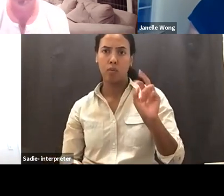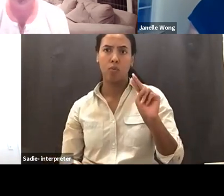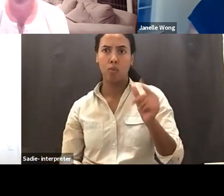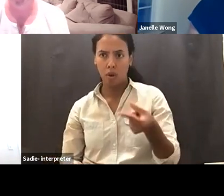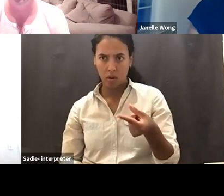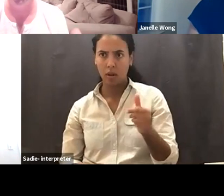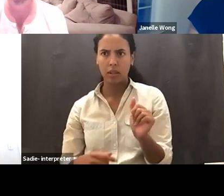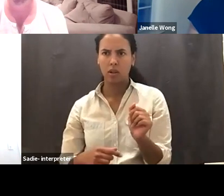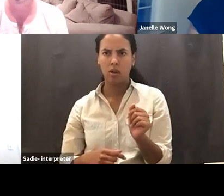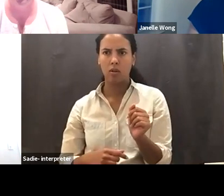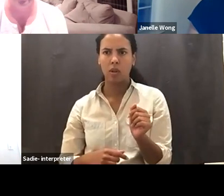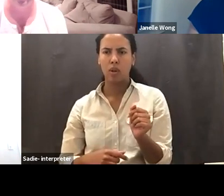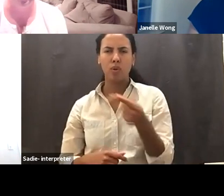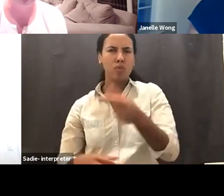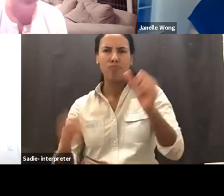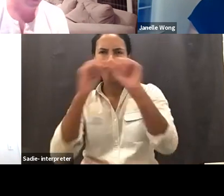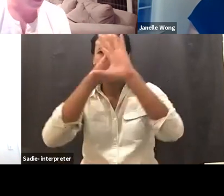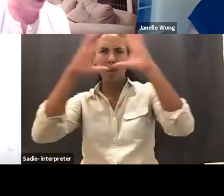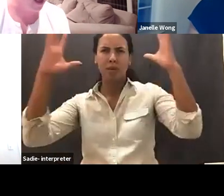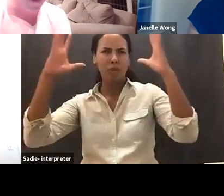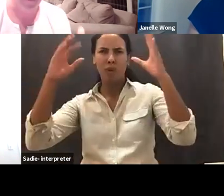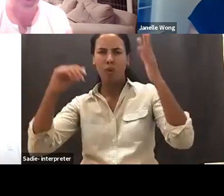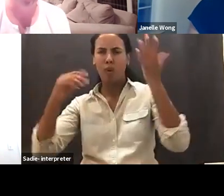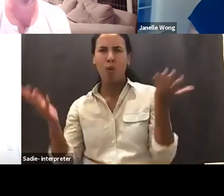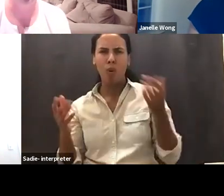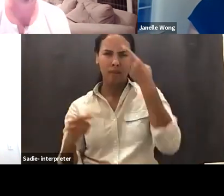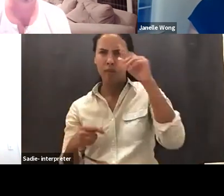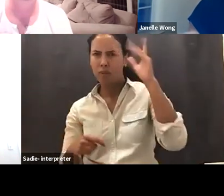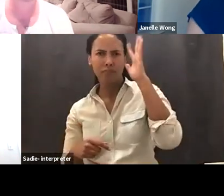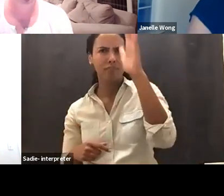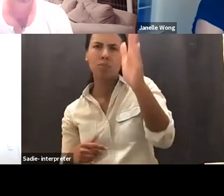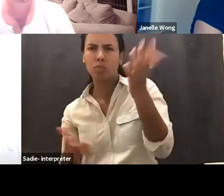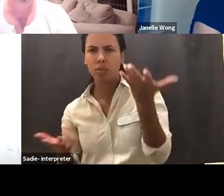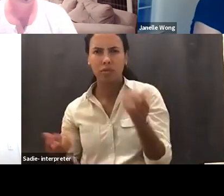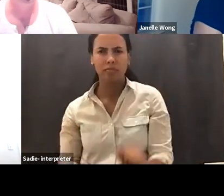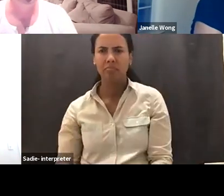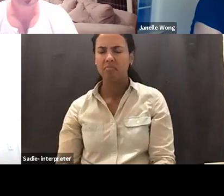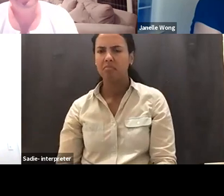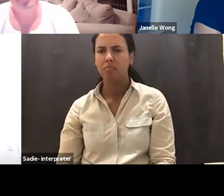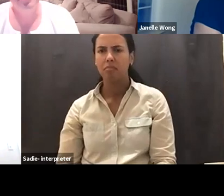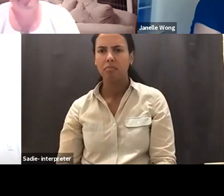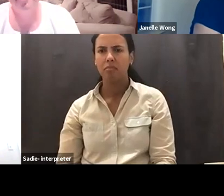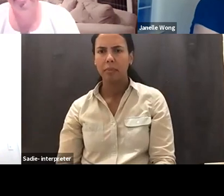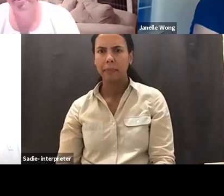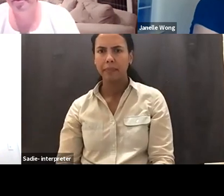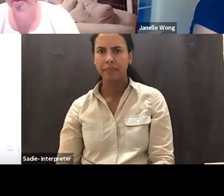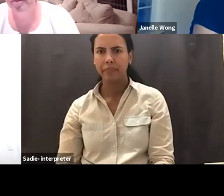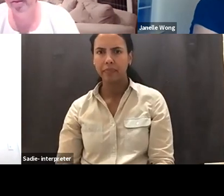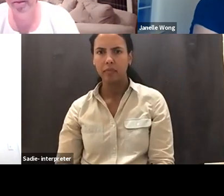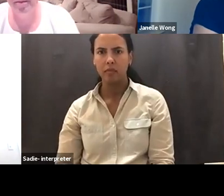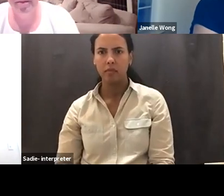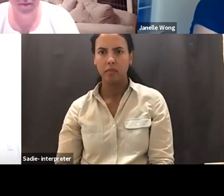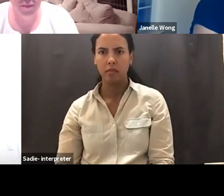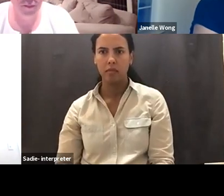do you see on the horizon, and what do you see kind of having the most potential now? So I think I would go in